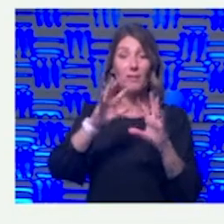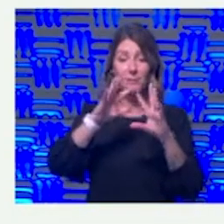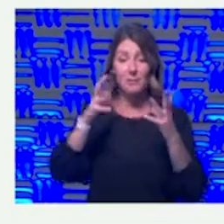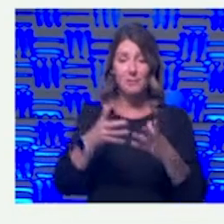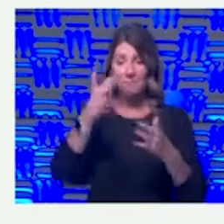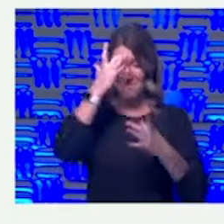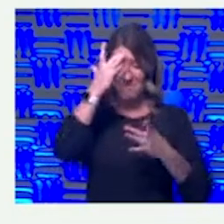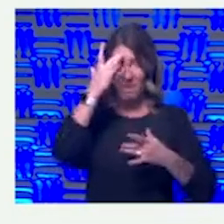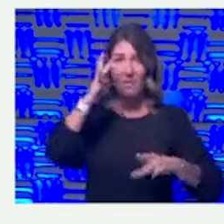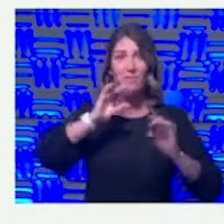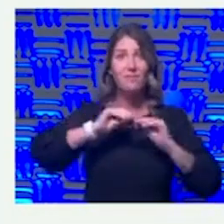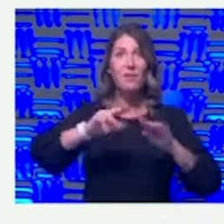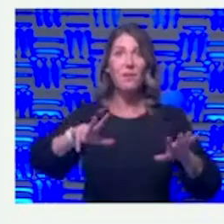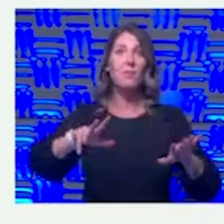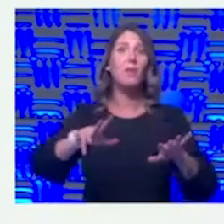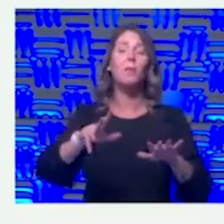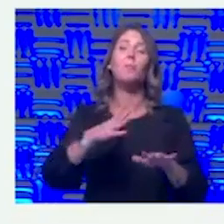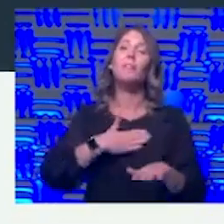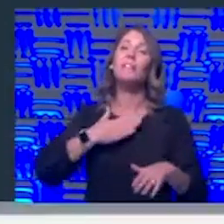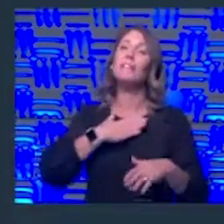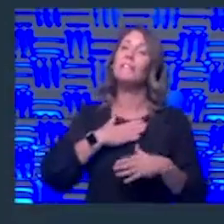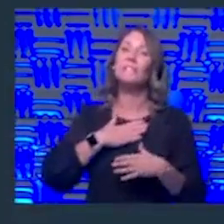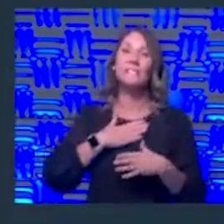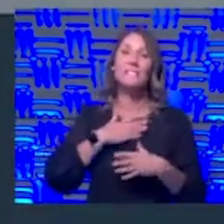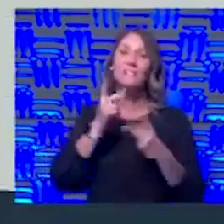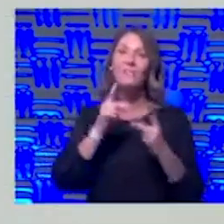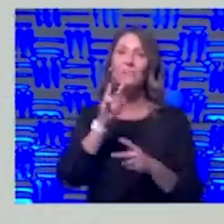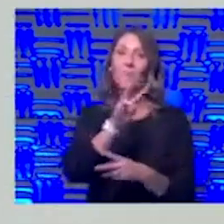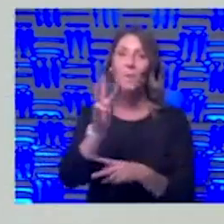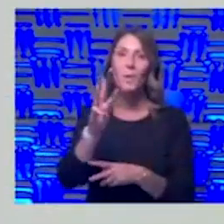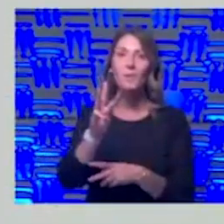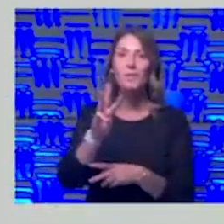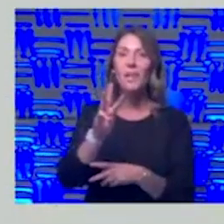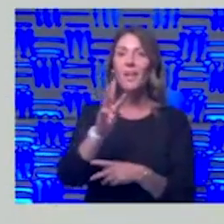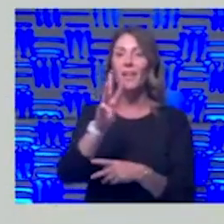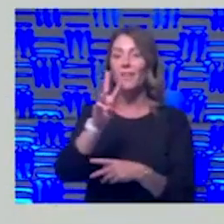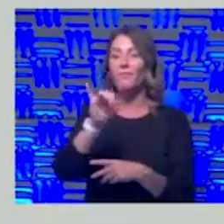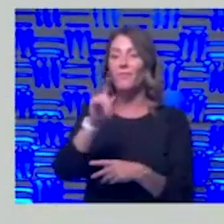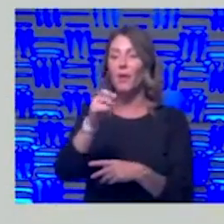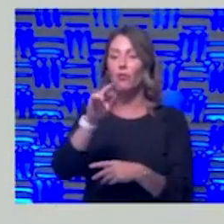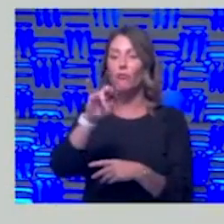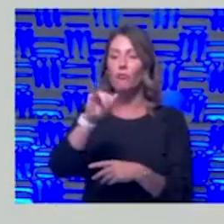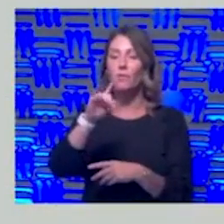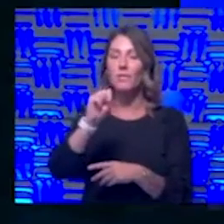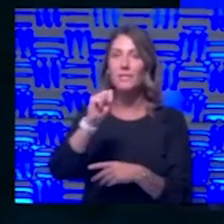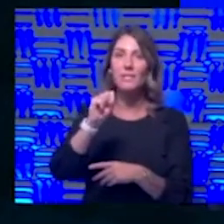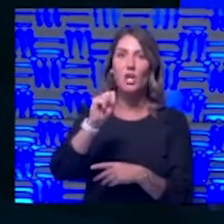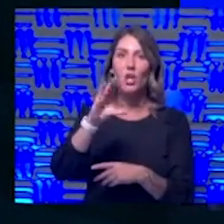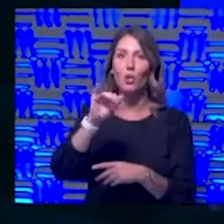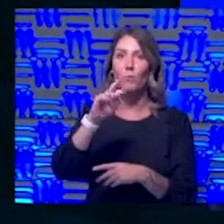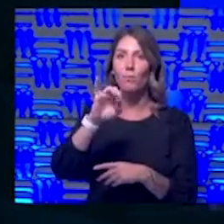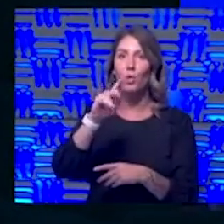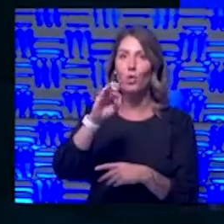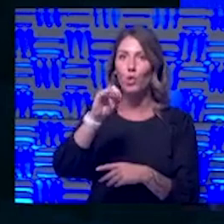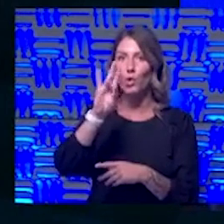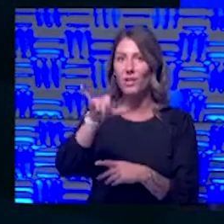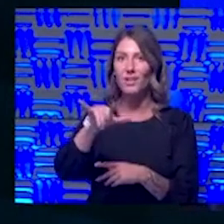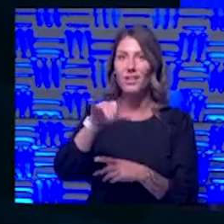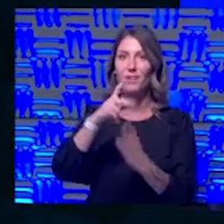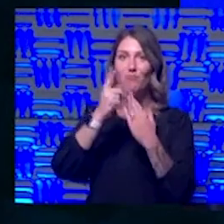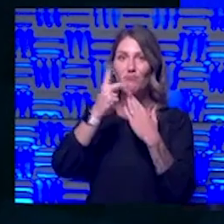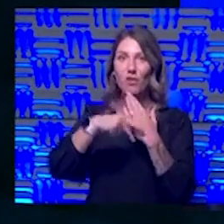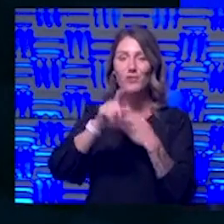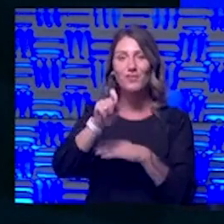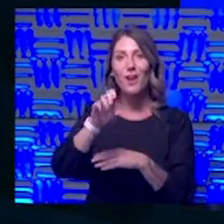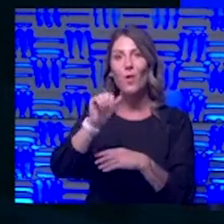anything like that, please visit our website, veteranscommunityproject.org. And one last thank you for having me. Thank you for your service, and thanks